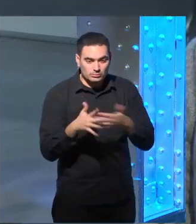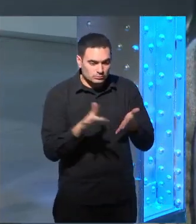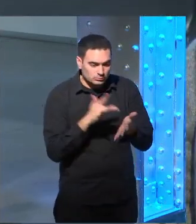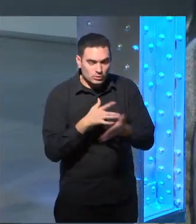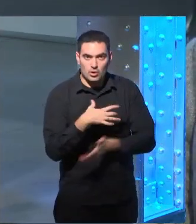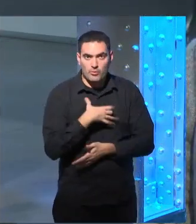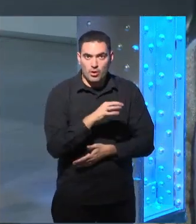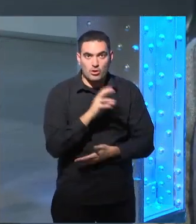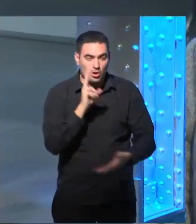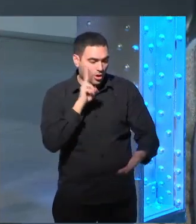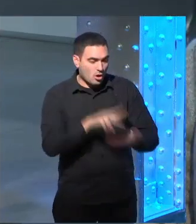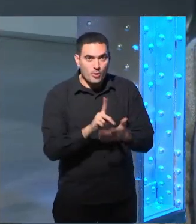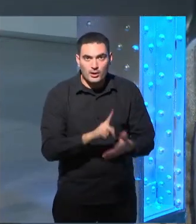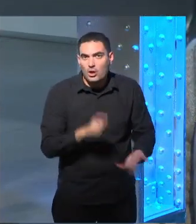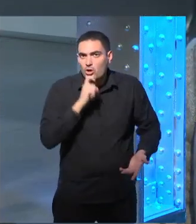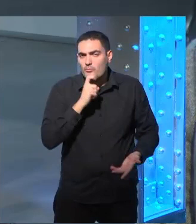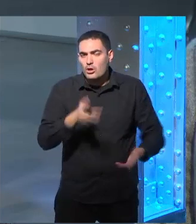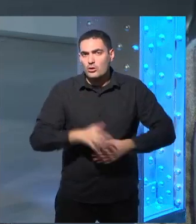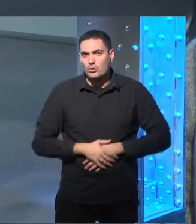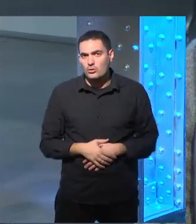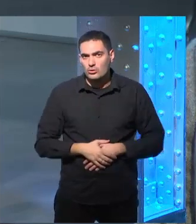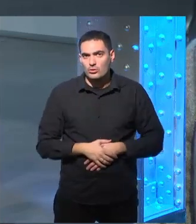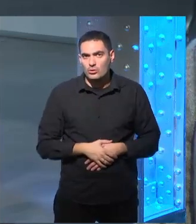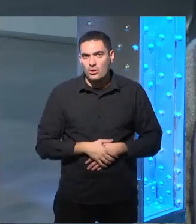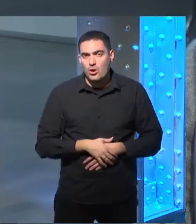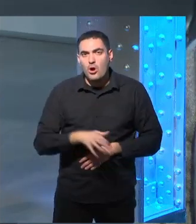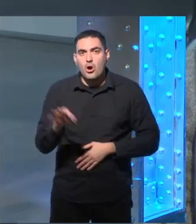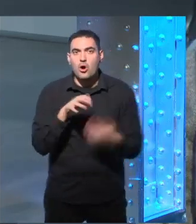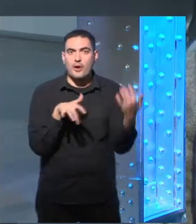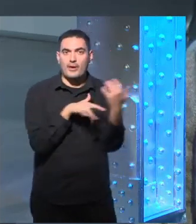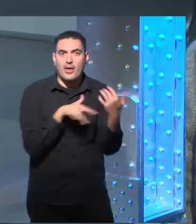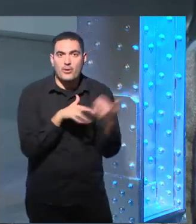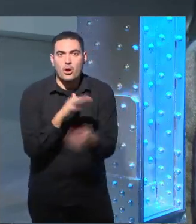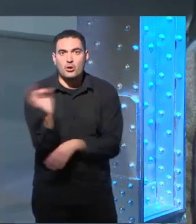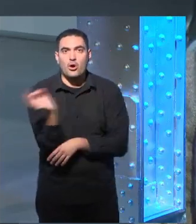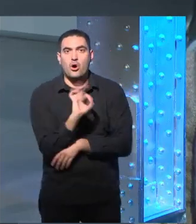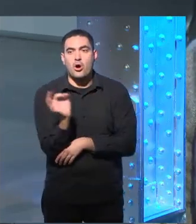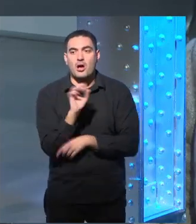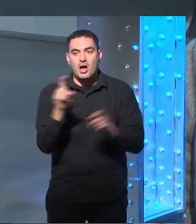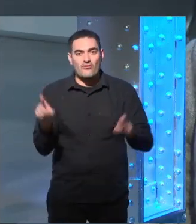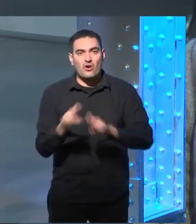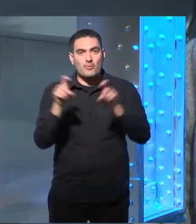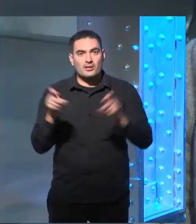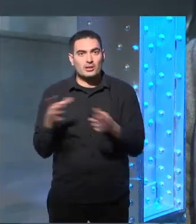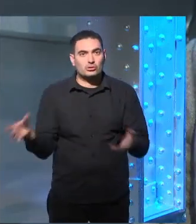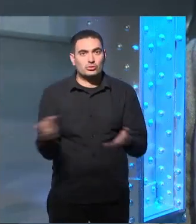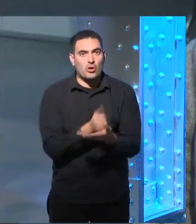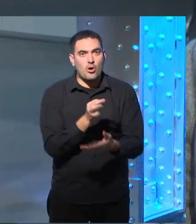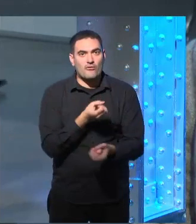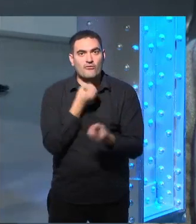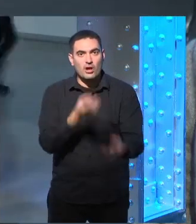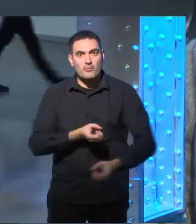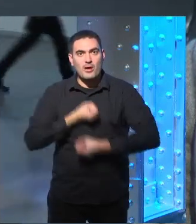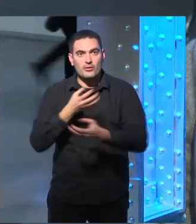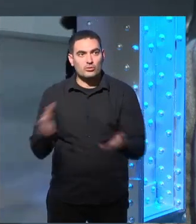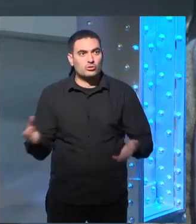of applications, but we cannot think about how someone who is blind or who cannot move the hand can